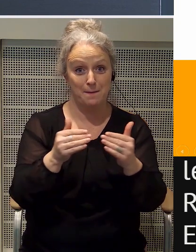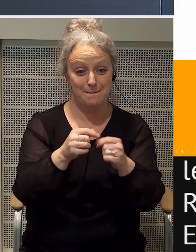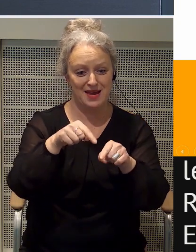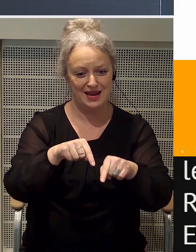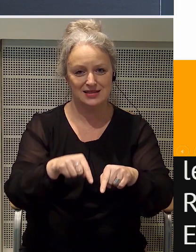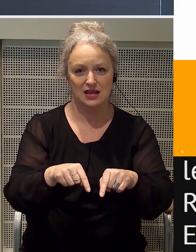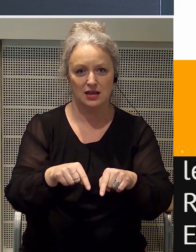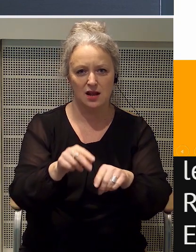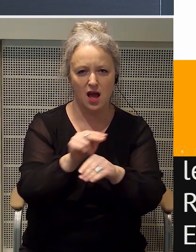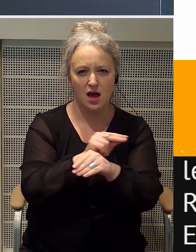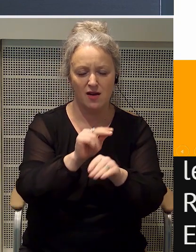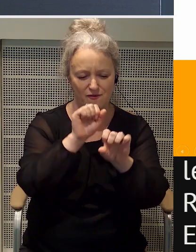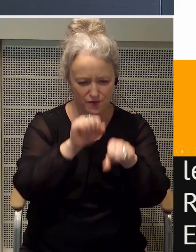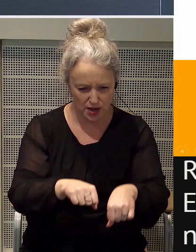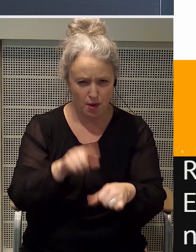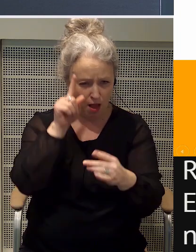And